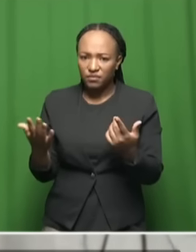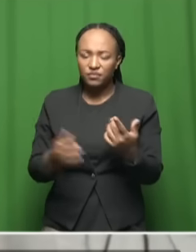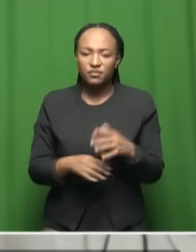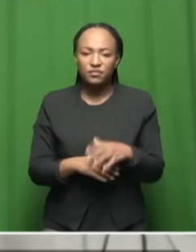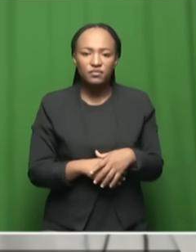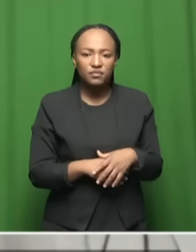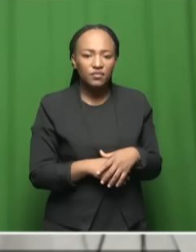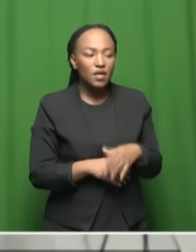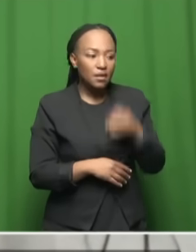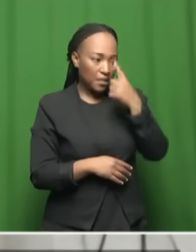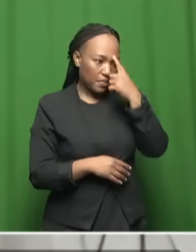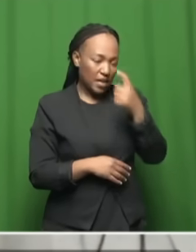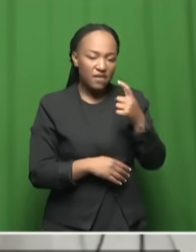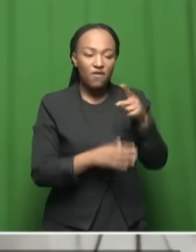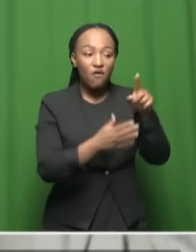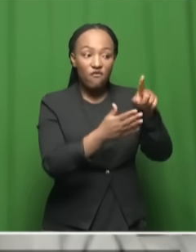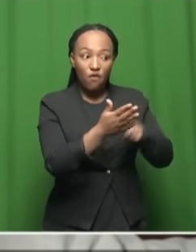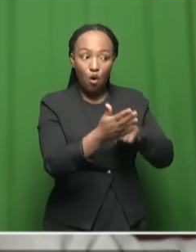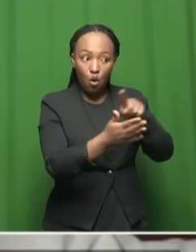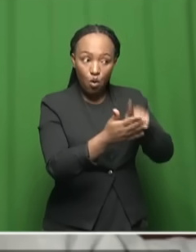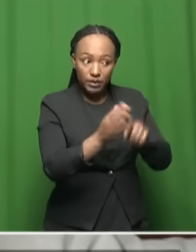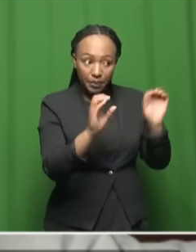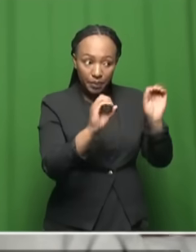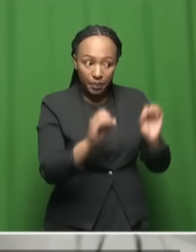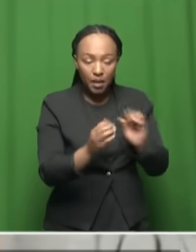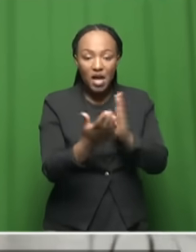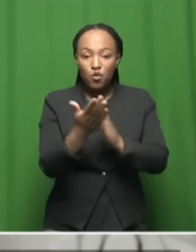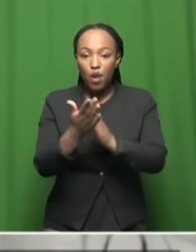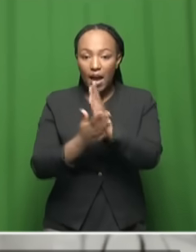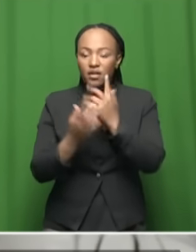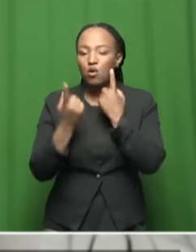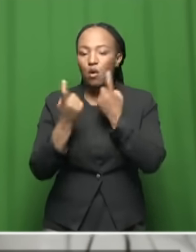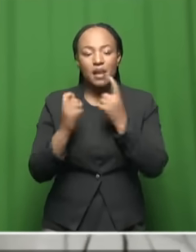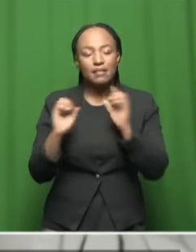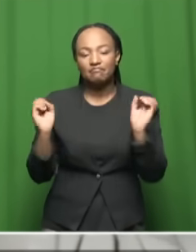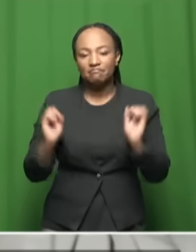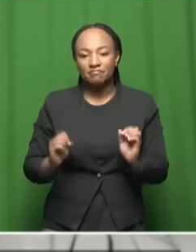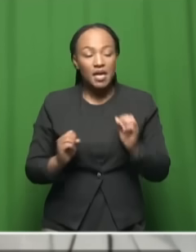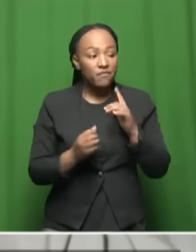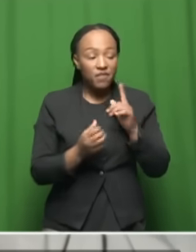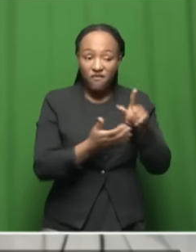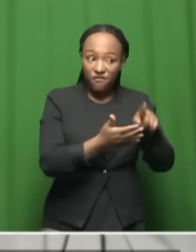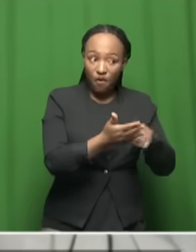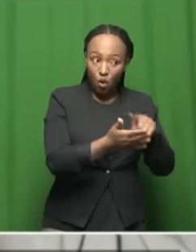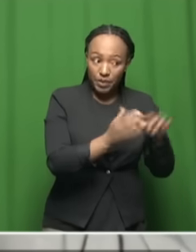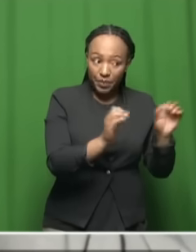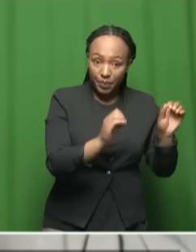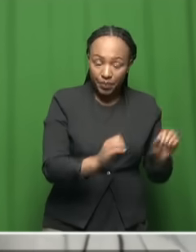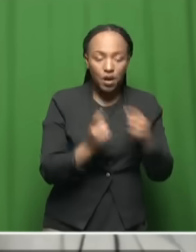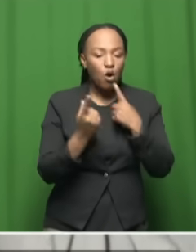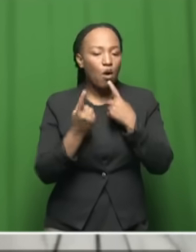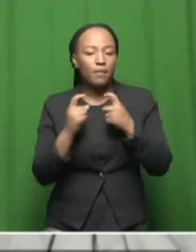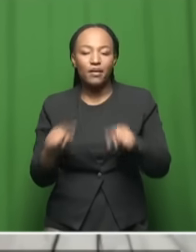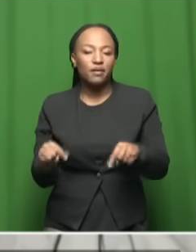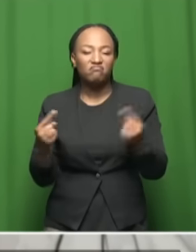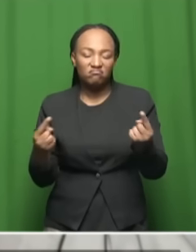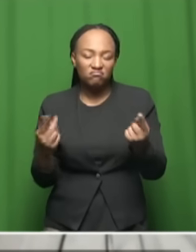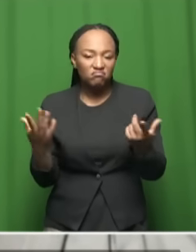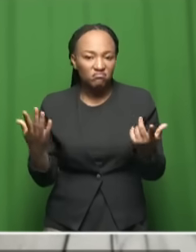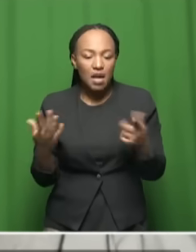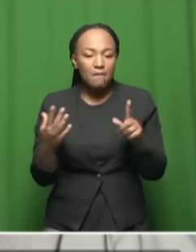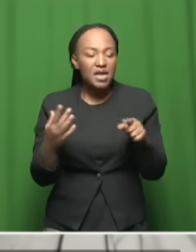if you do not vote, you have no right to complain. Sure. So that's the main reason. If I don't vote, I can't complain about everything or so. And I can't